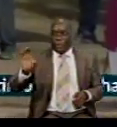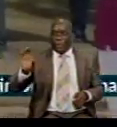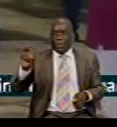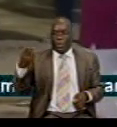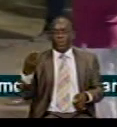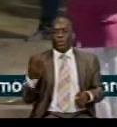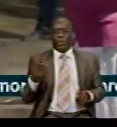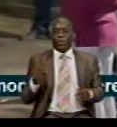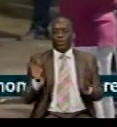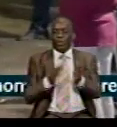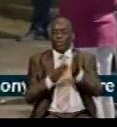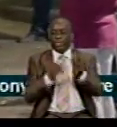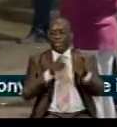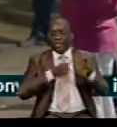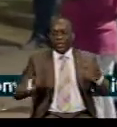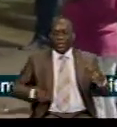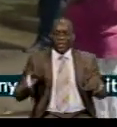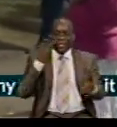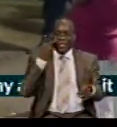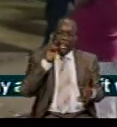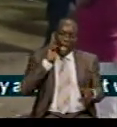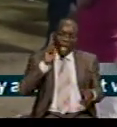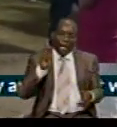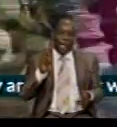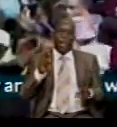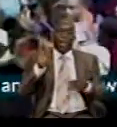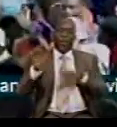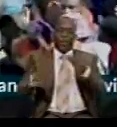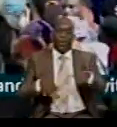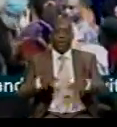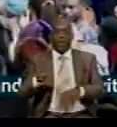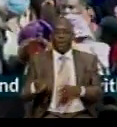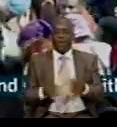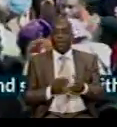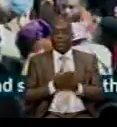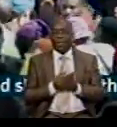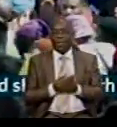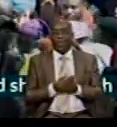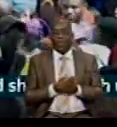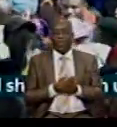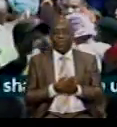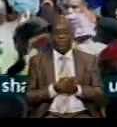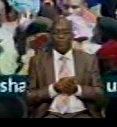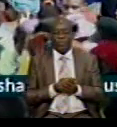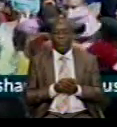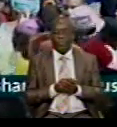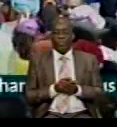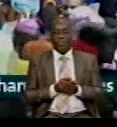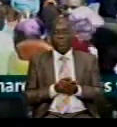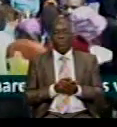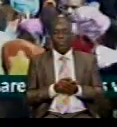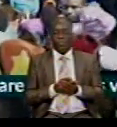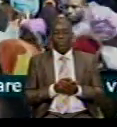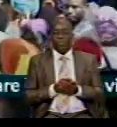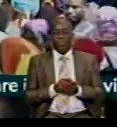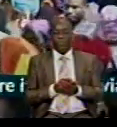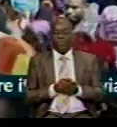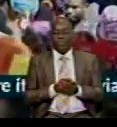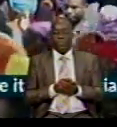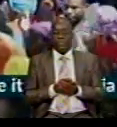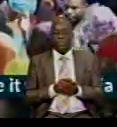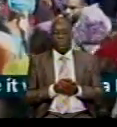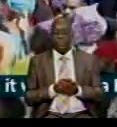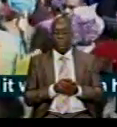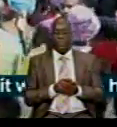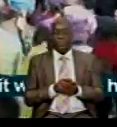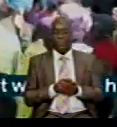Hallelujah. La sœur qui marche là, elle ne pouvait pas marcher sans l'utilisation des béquilles. Et depuis jeudi, elle est ici pour participer